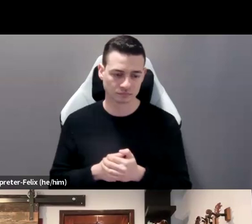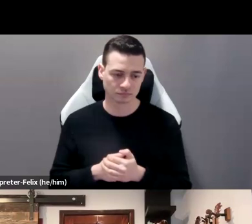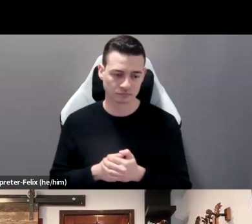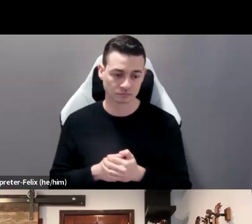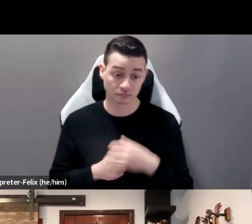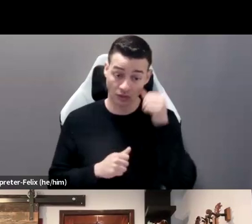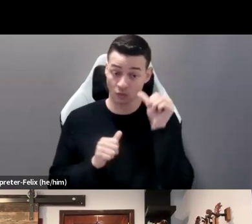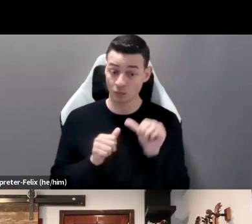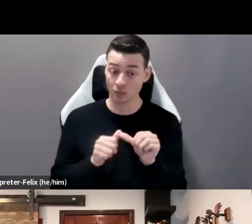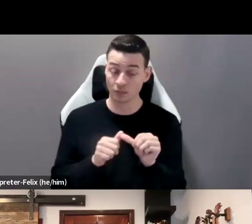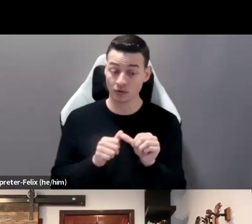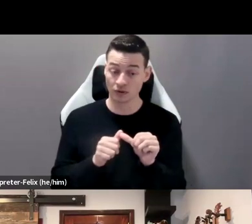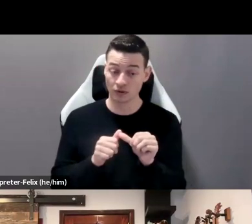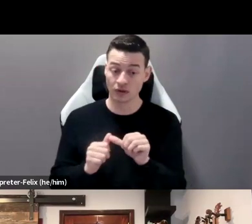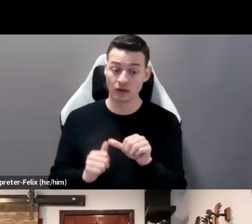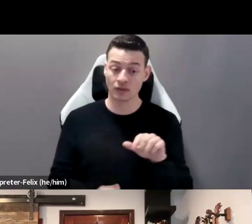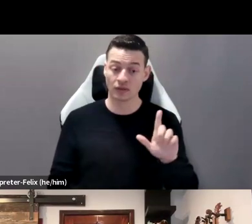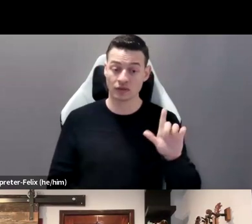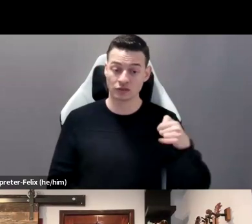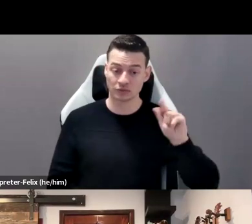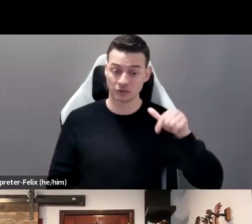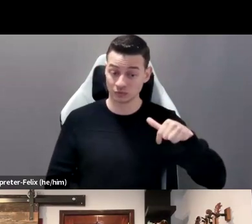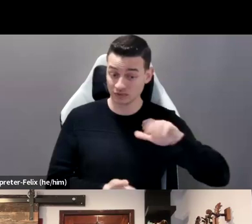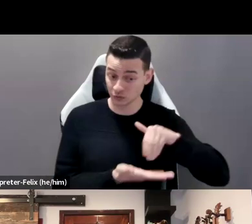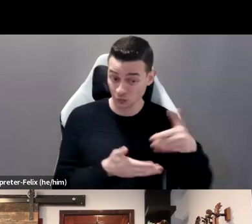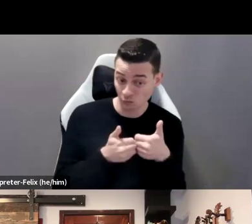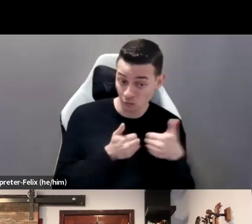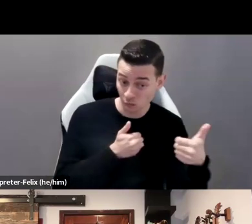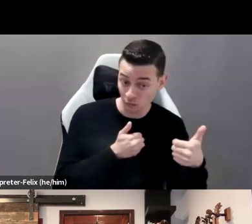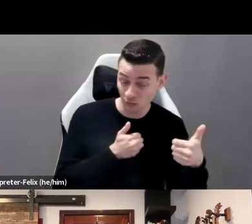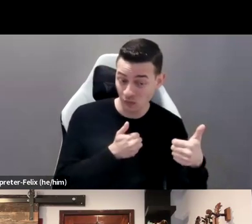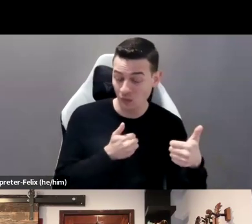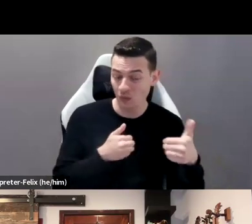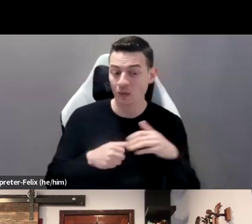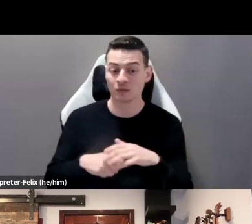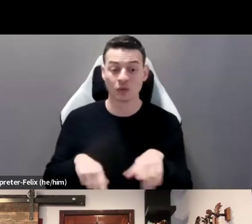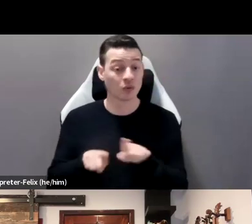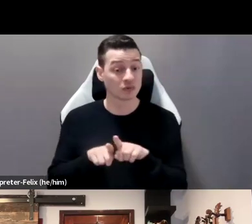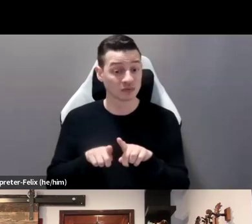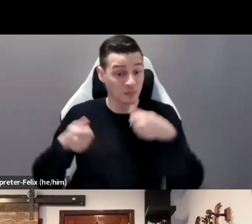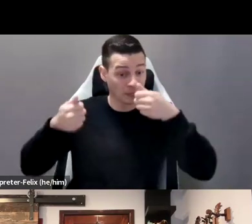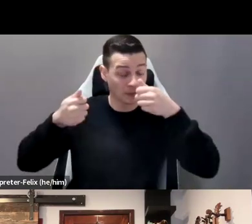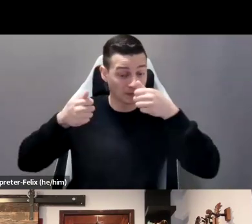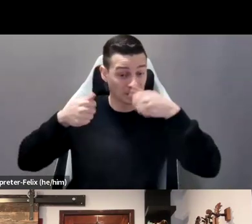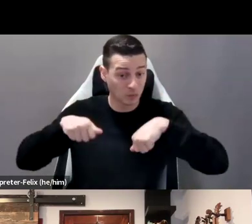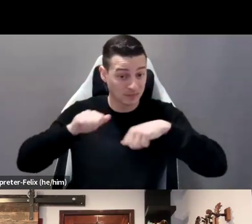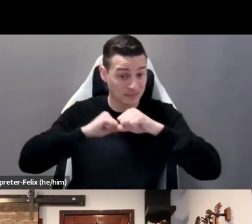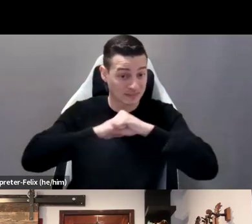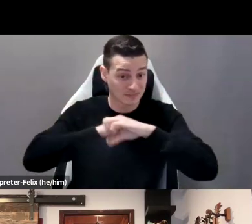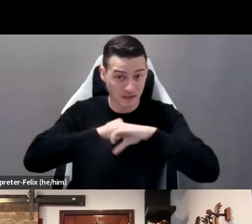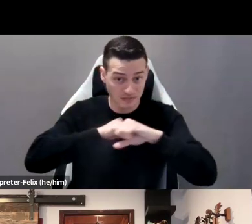LGBTQ center was very removed. And then also they ended up removing all signage because they had issues